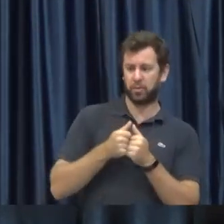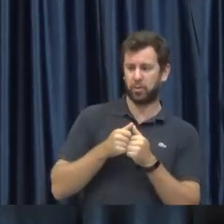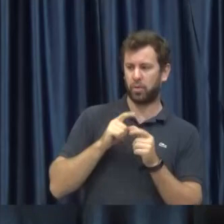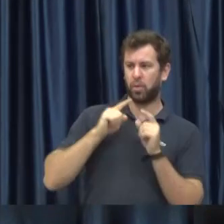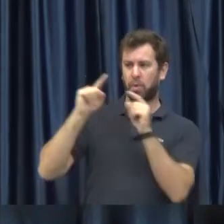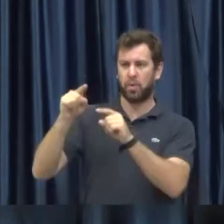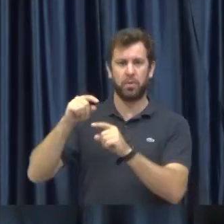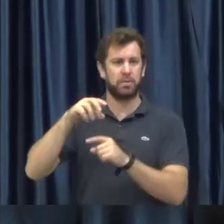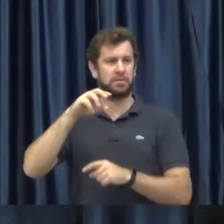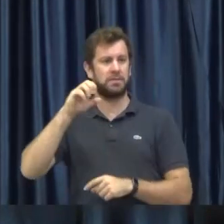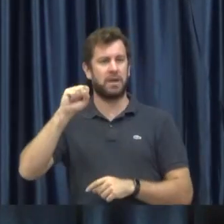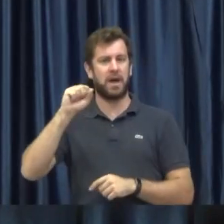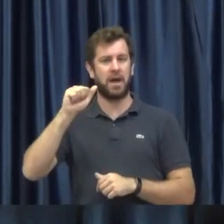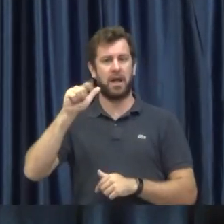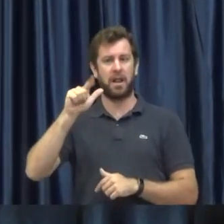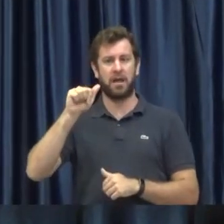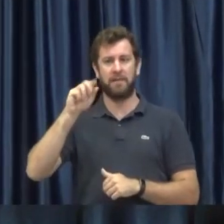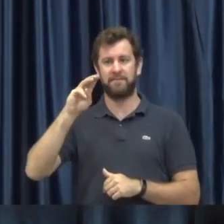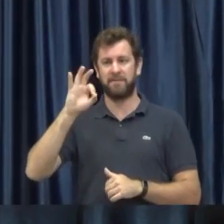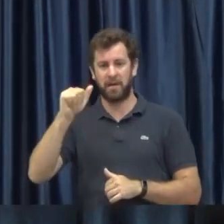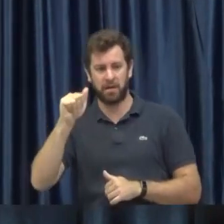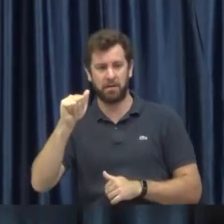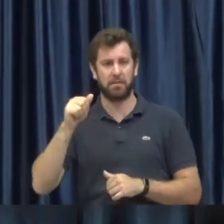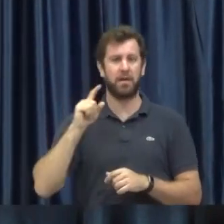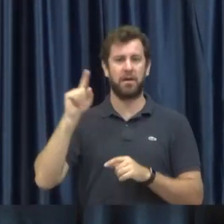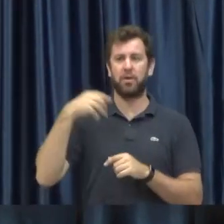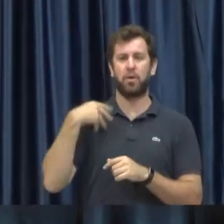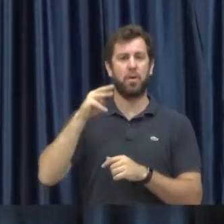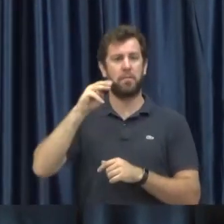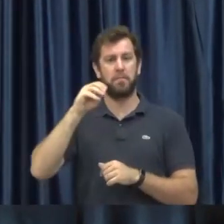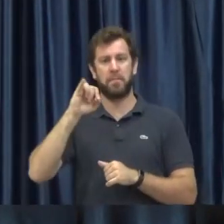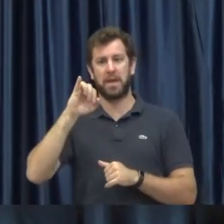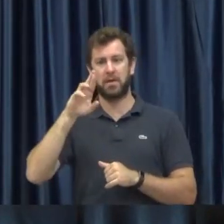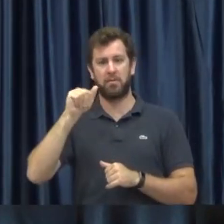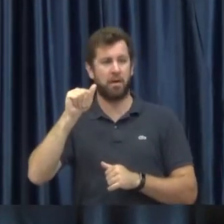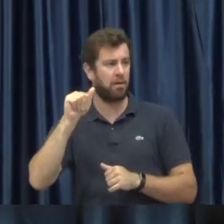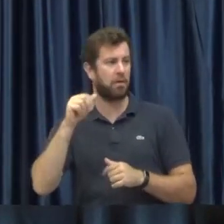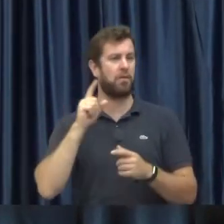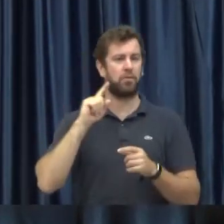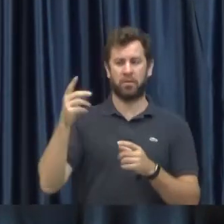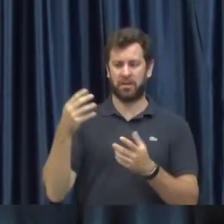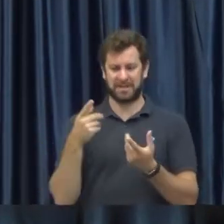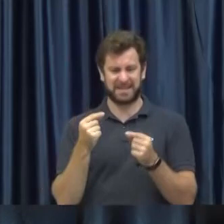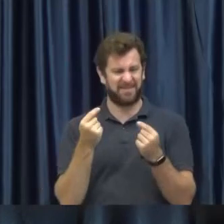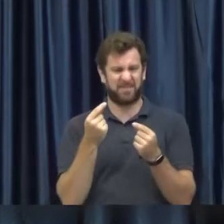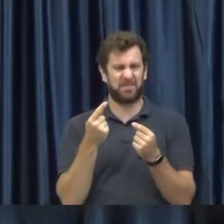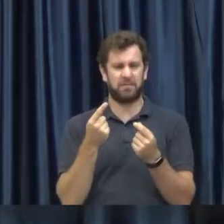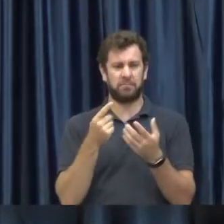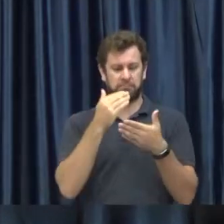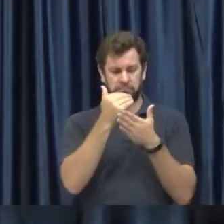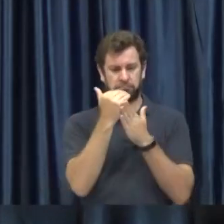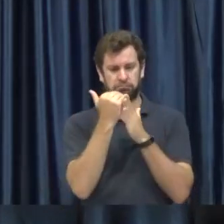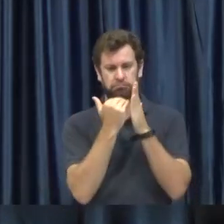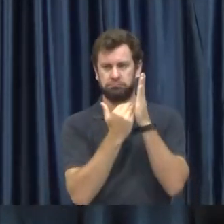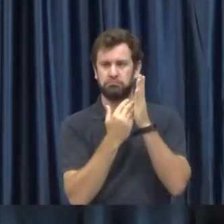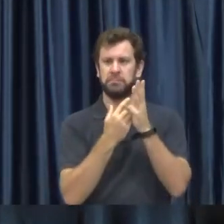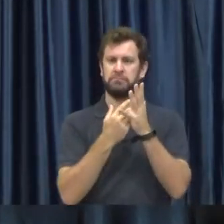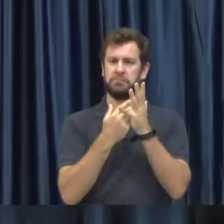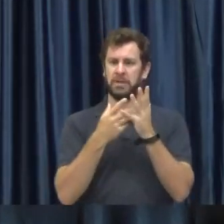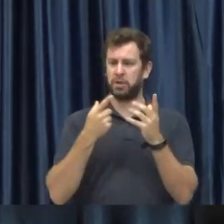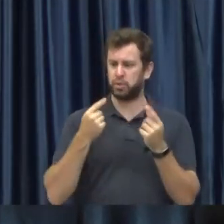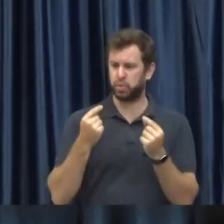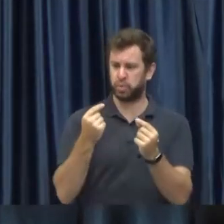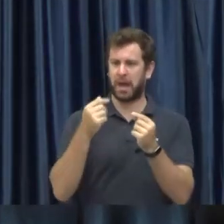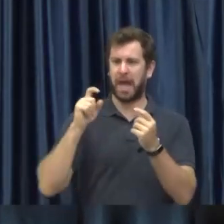how Muzdalifah, how to be in Mina. All the different actions, we study it in order to do